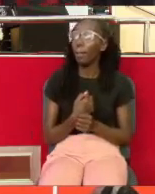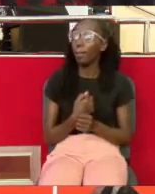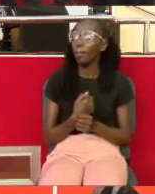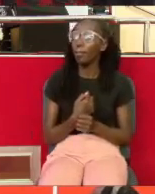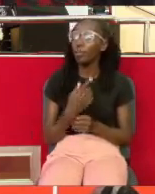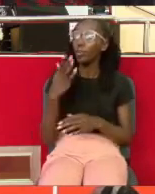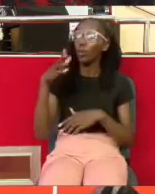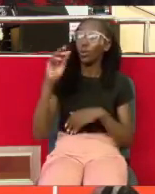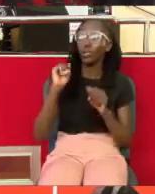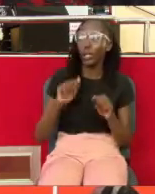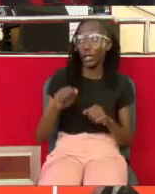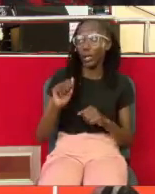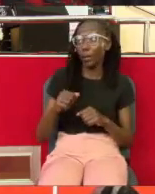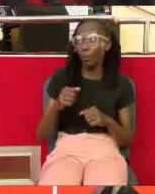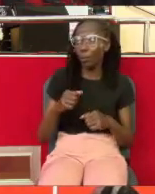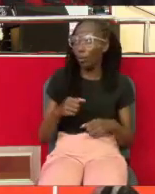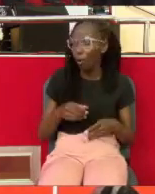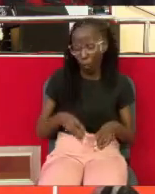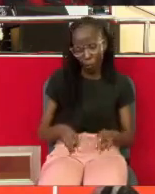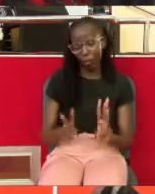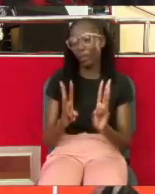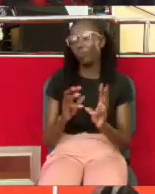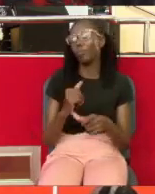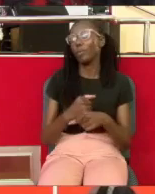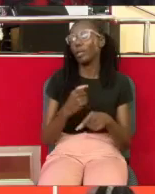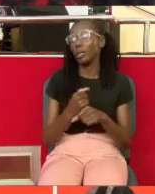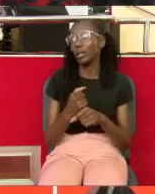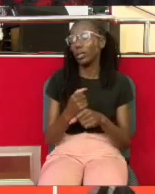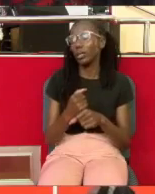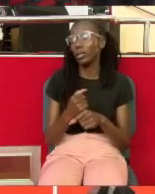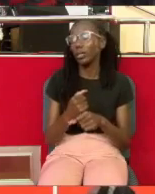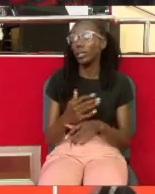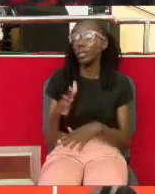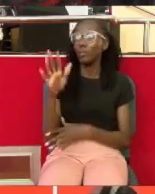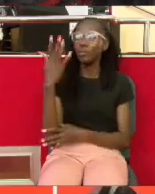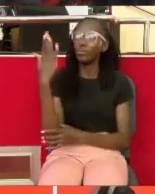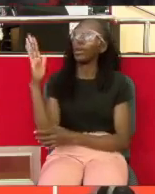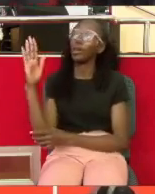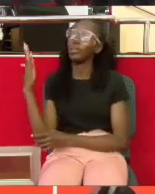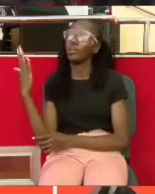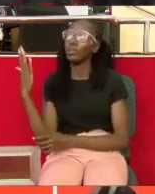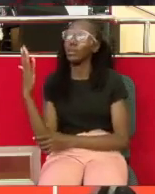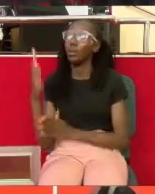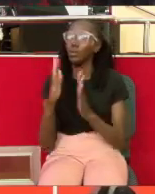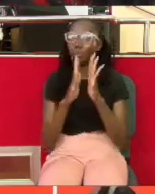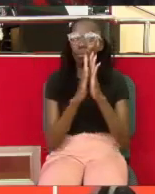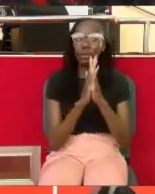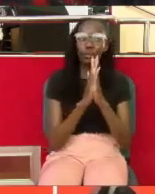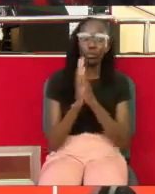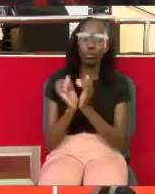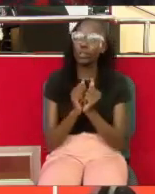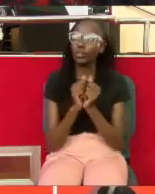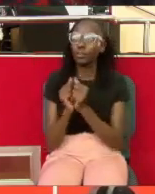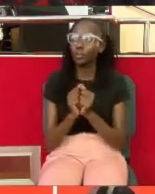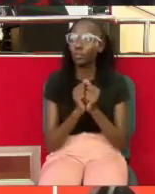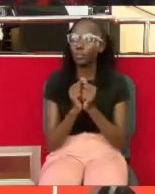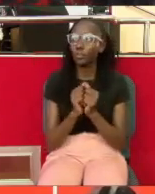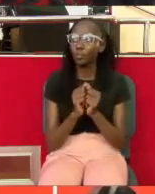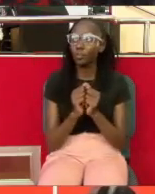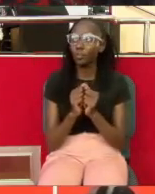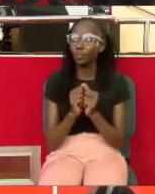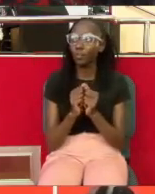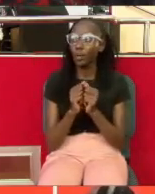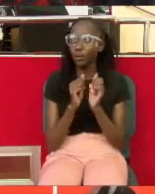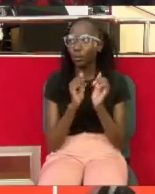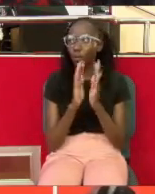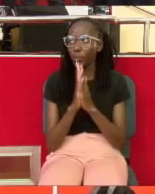to make a way for you. If you lift up your hand, we want to pray together. We want to pray